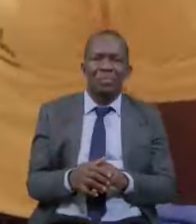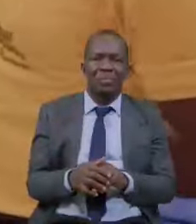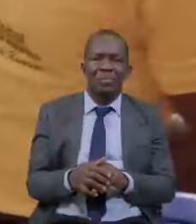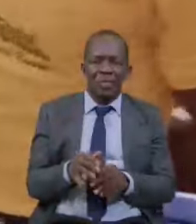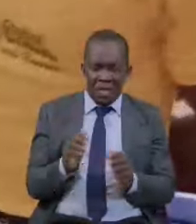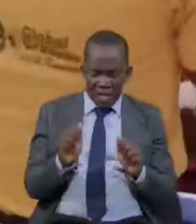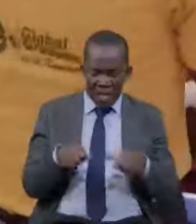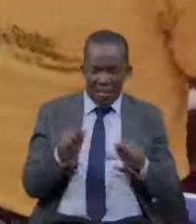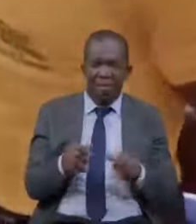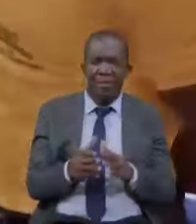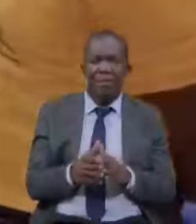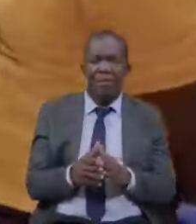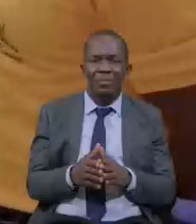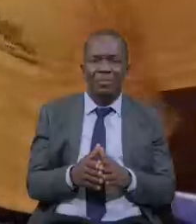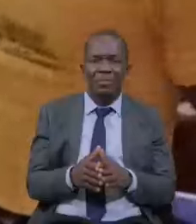Able to